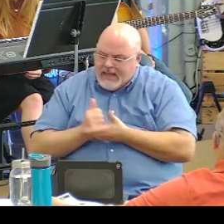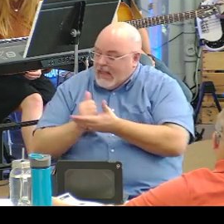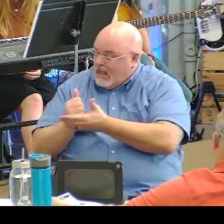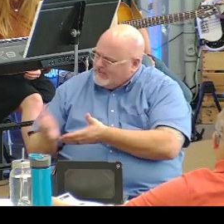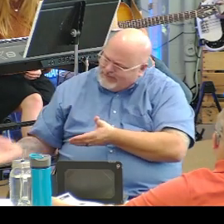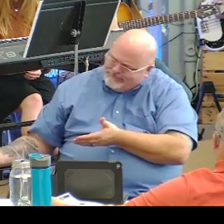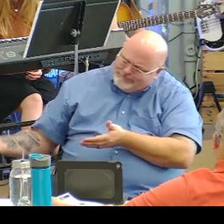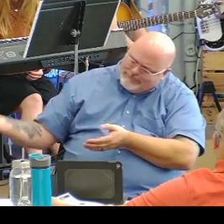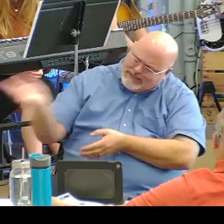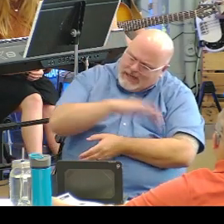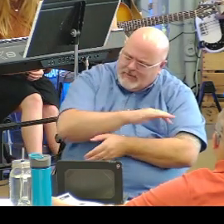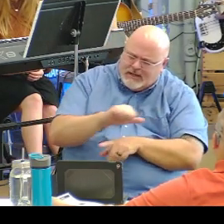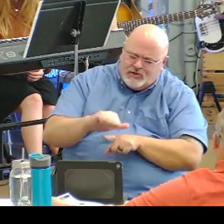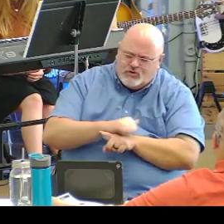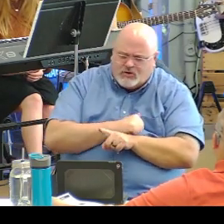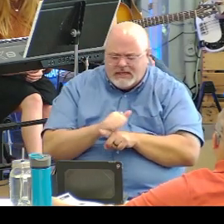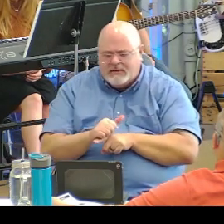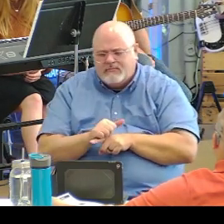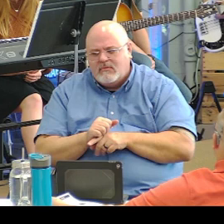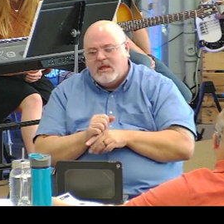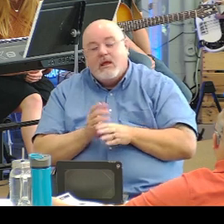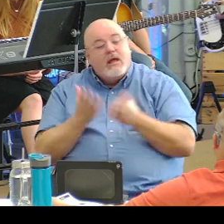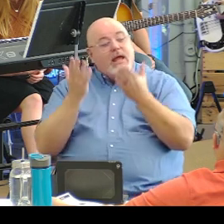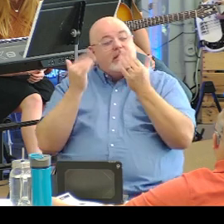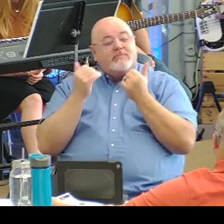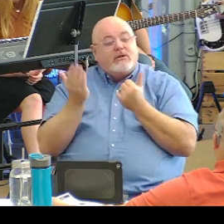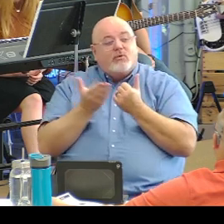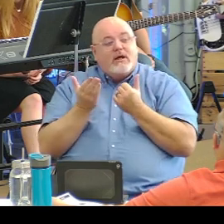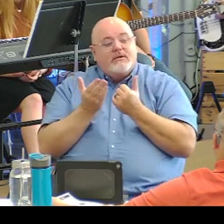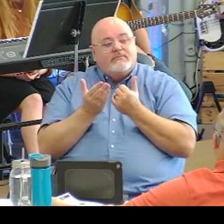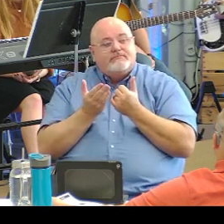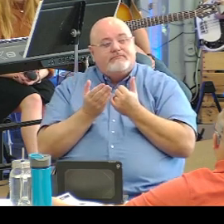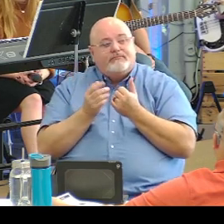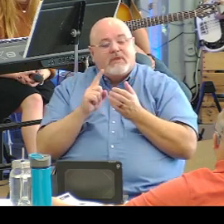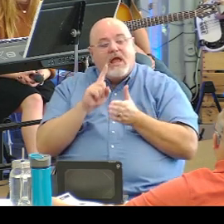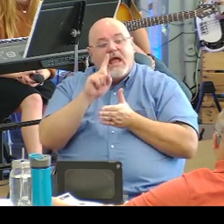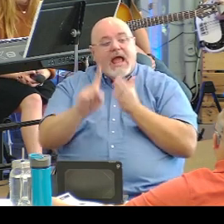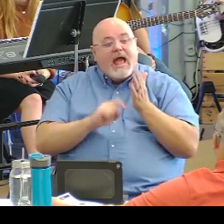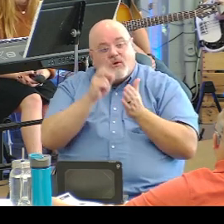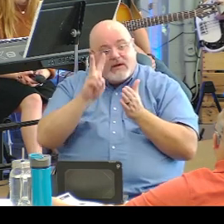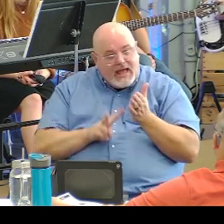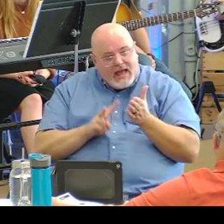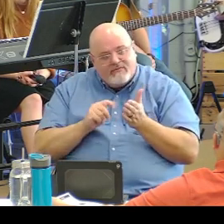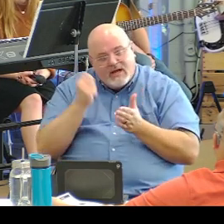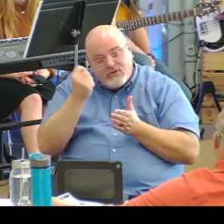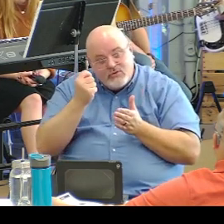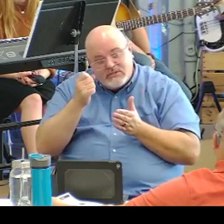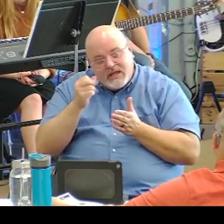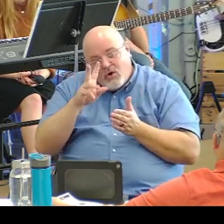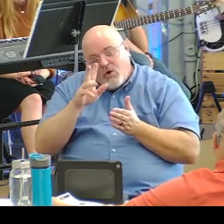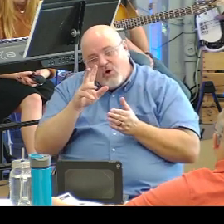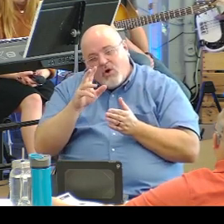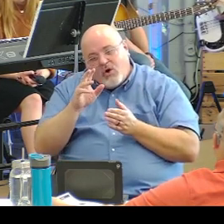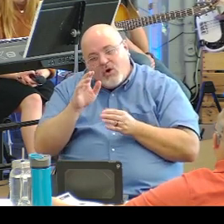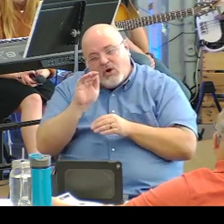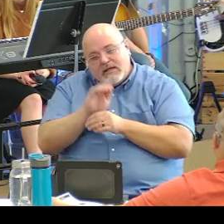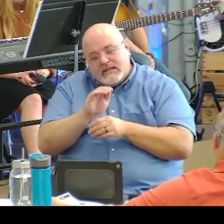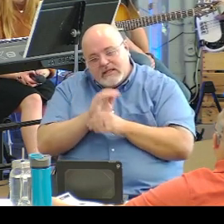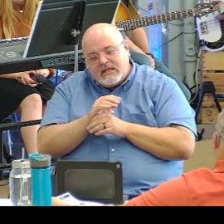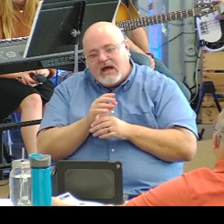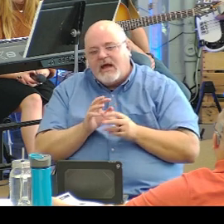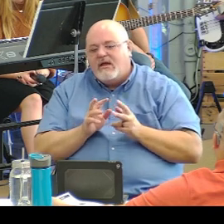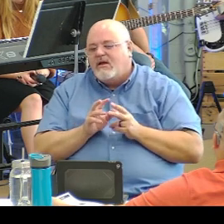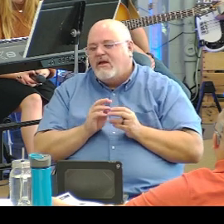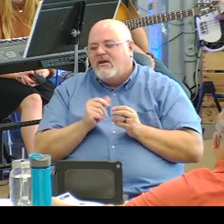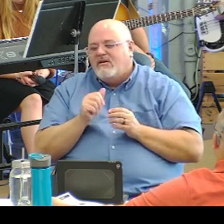a part of. Here's what to expect. Outside of the hour and a half on Tuesday, either in the morning or the evening, and we have a few breaks built in.